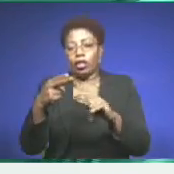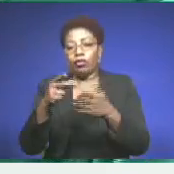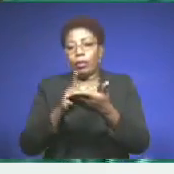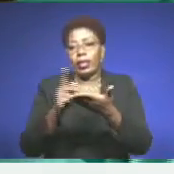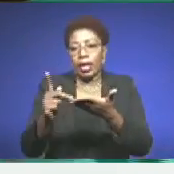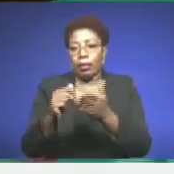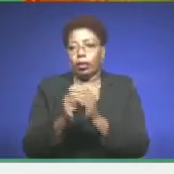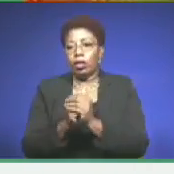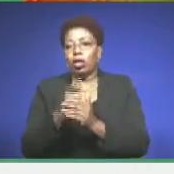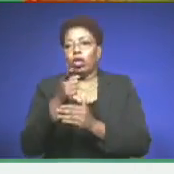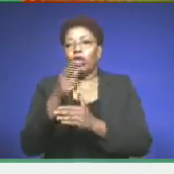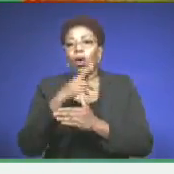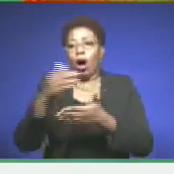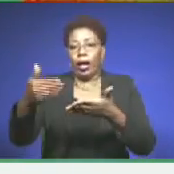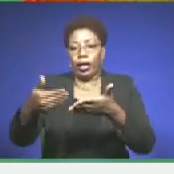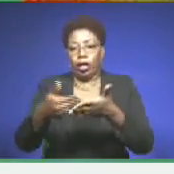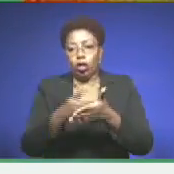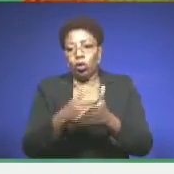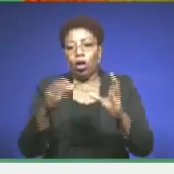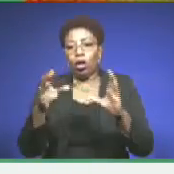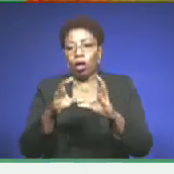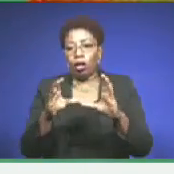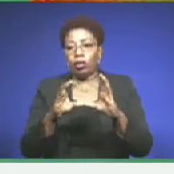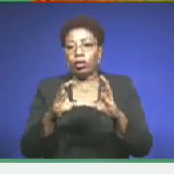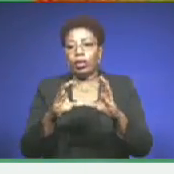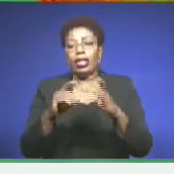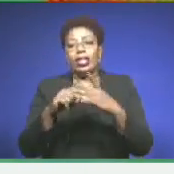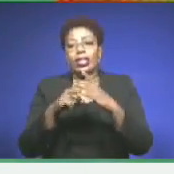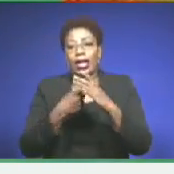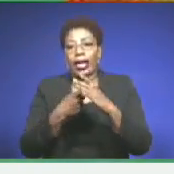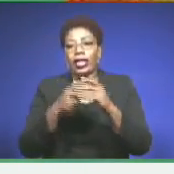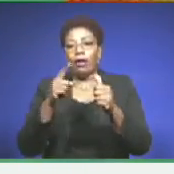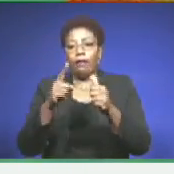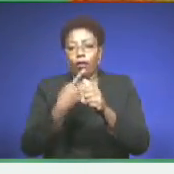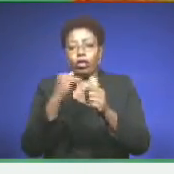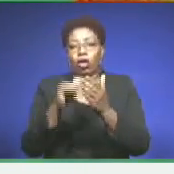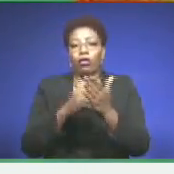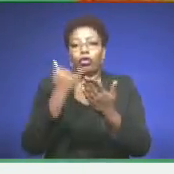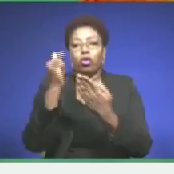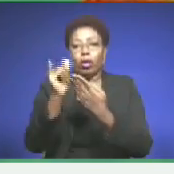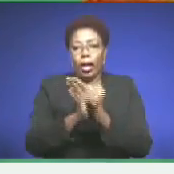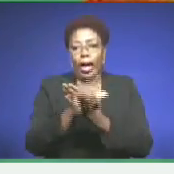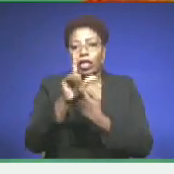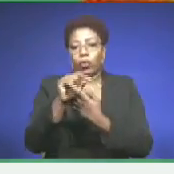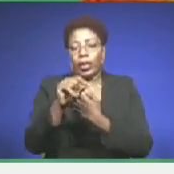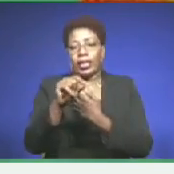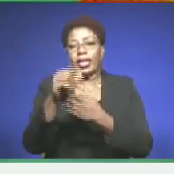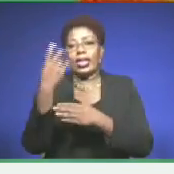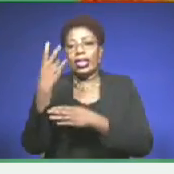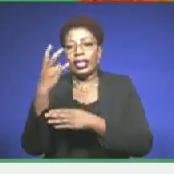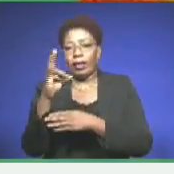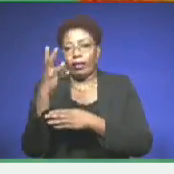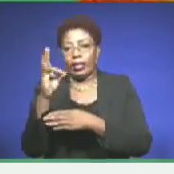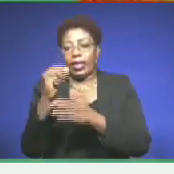all on a new contract as of the 1st of July, 2017.